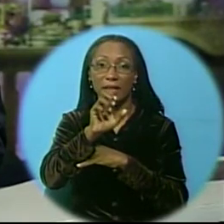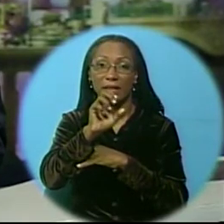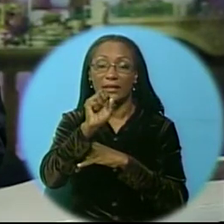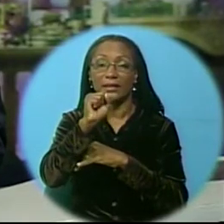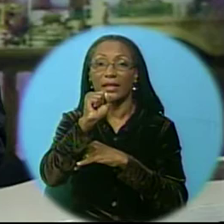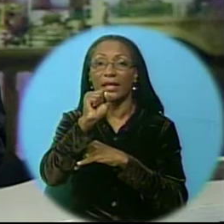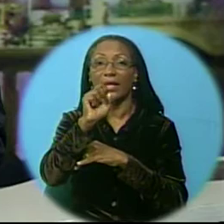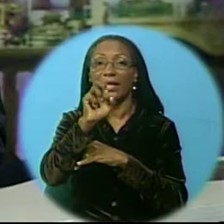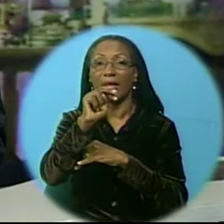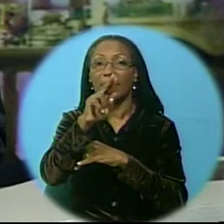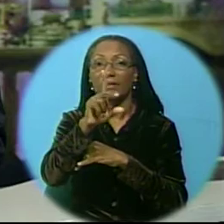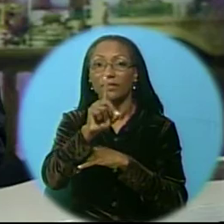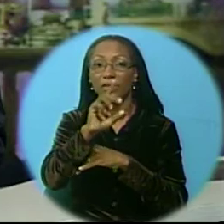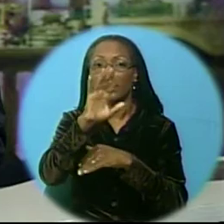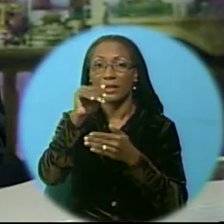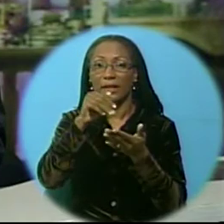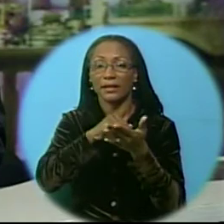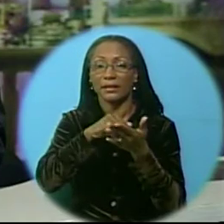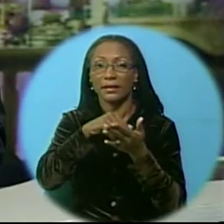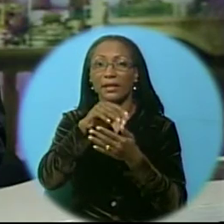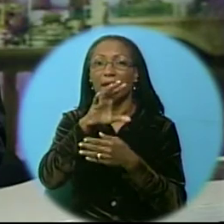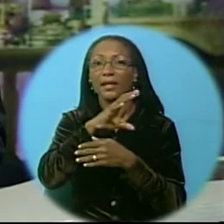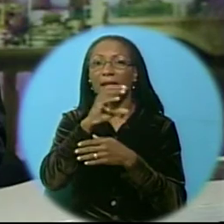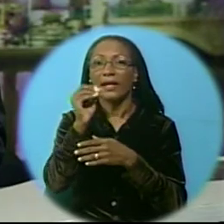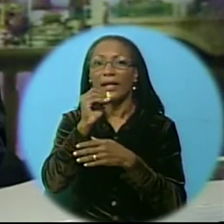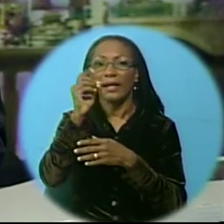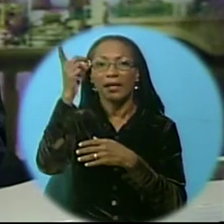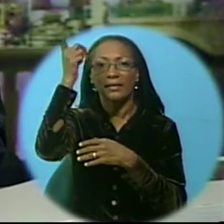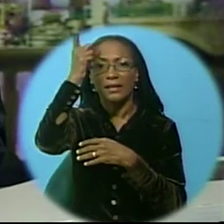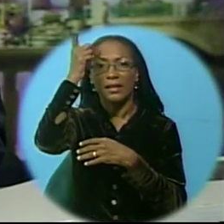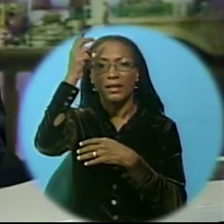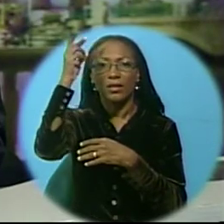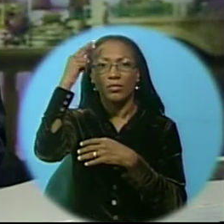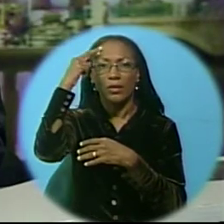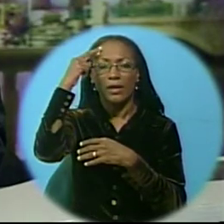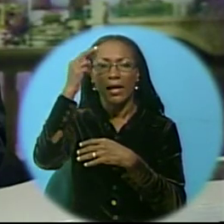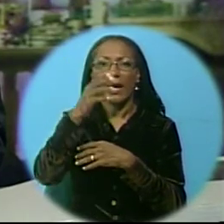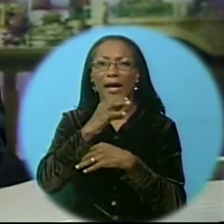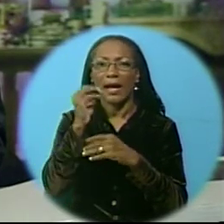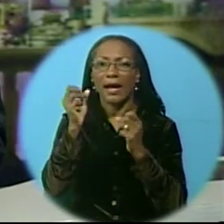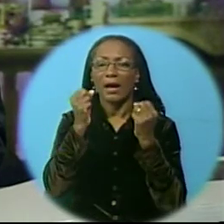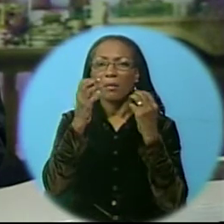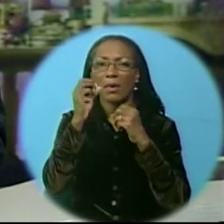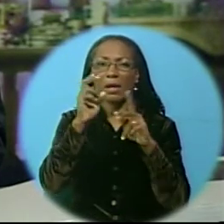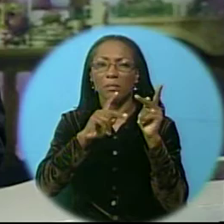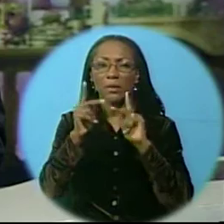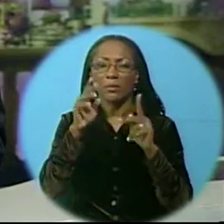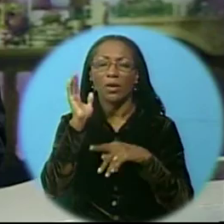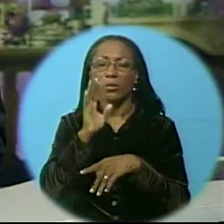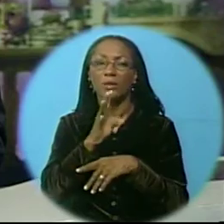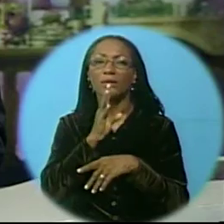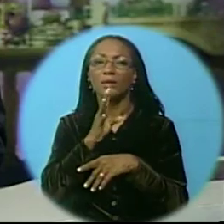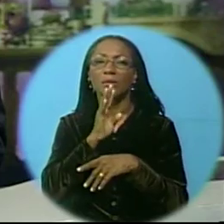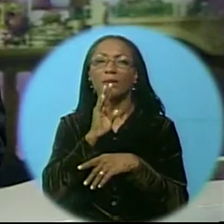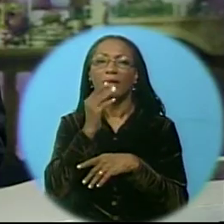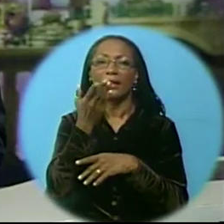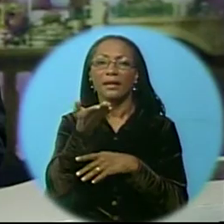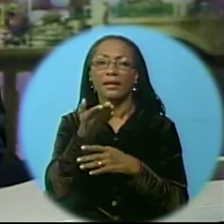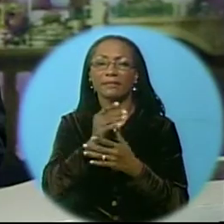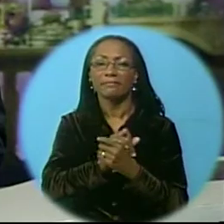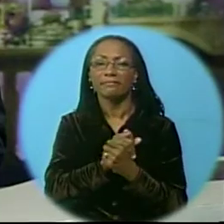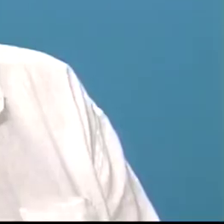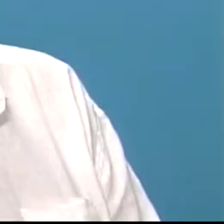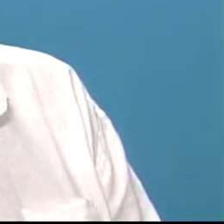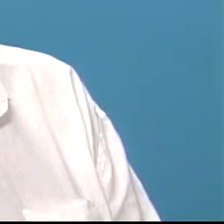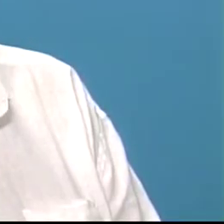and according to Soccerettes CEO Duncan Revy, some big names will be in the lineup to speak at the event. They're coming